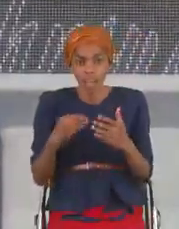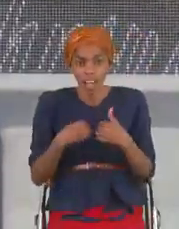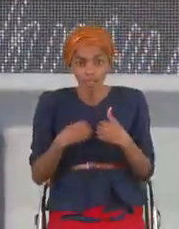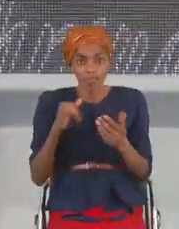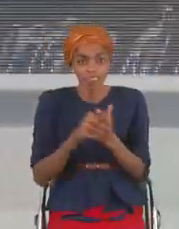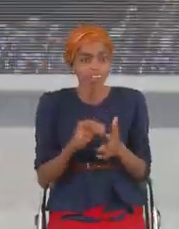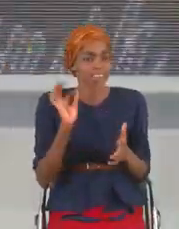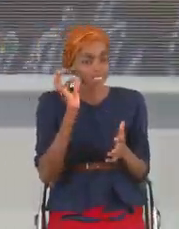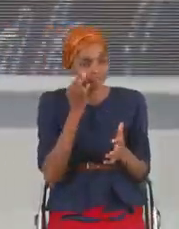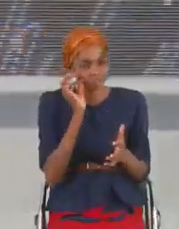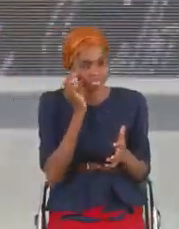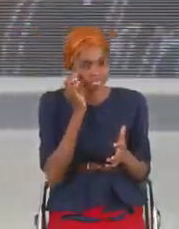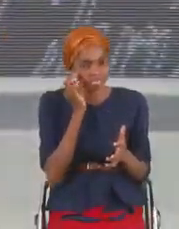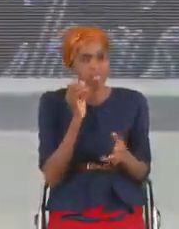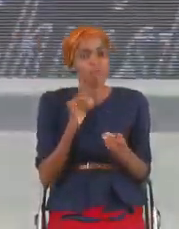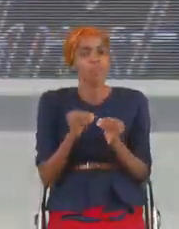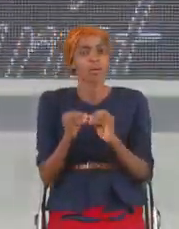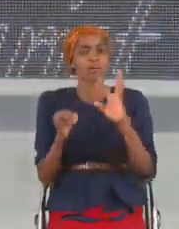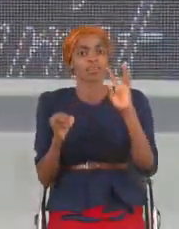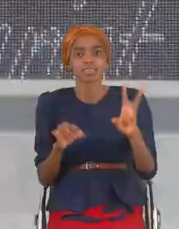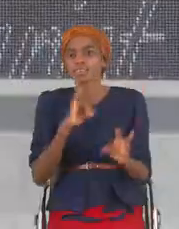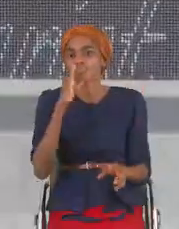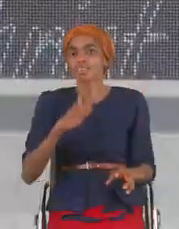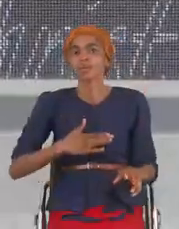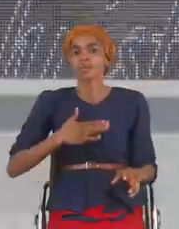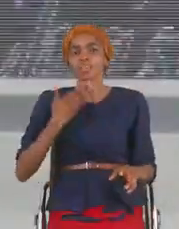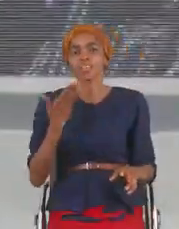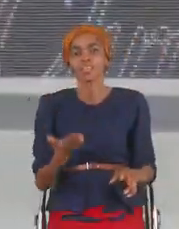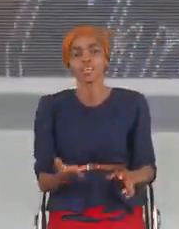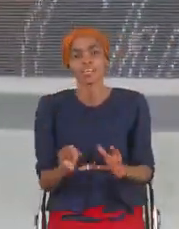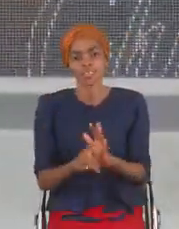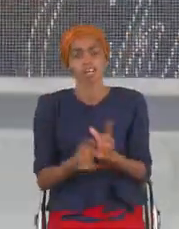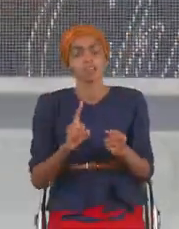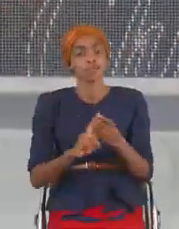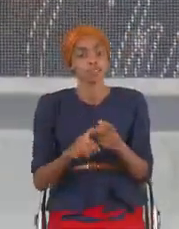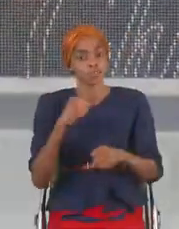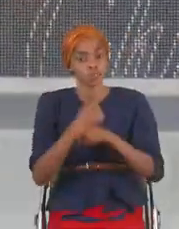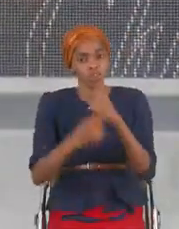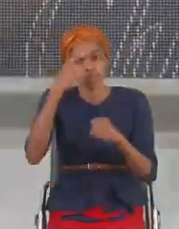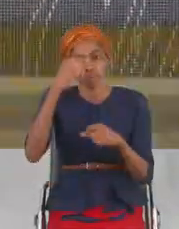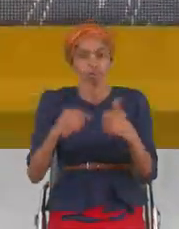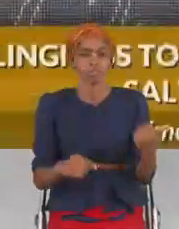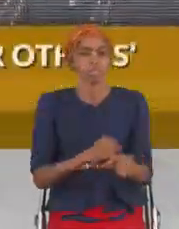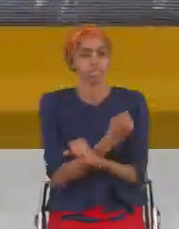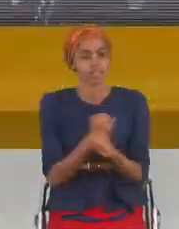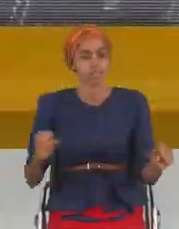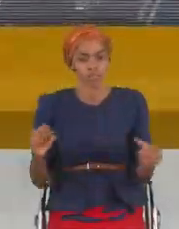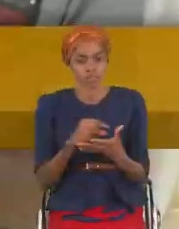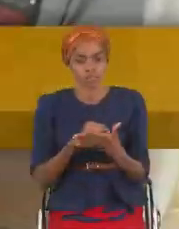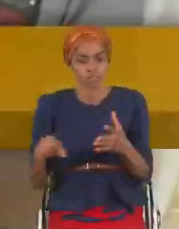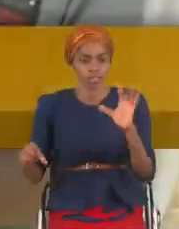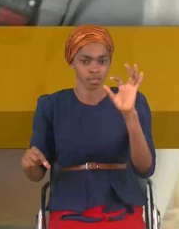number 6 is the willingness to suffer for others' salvation. Look at verse